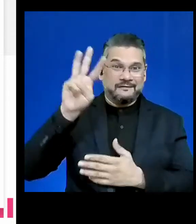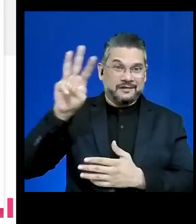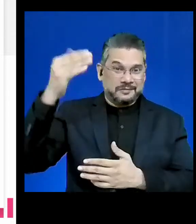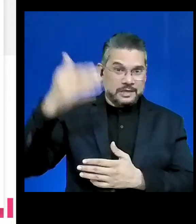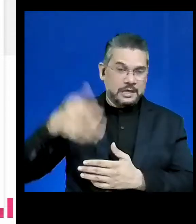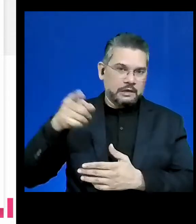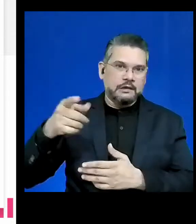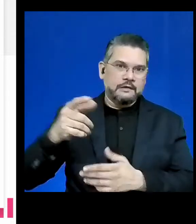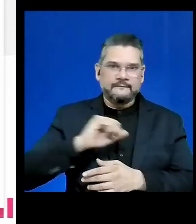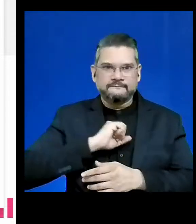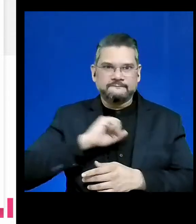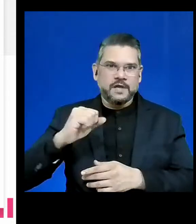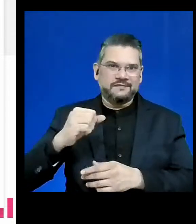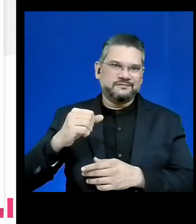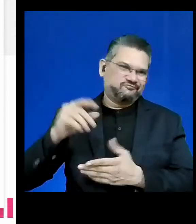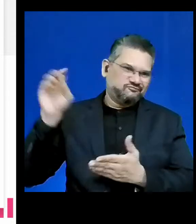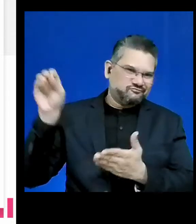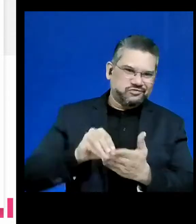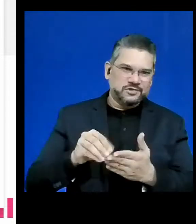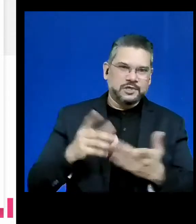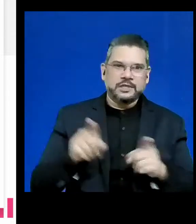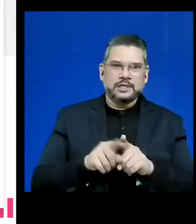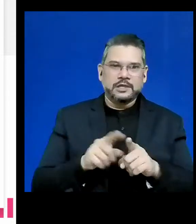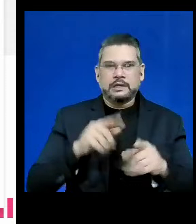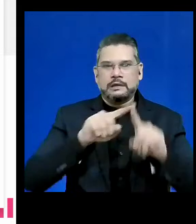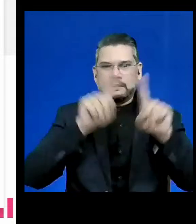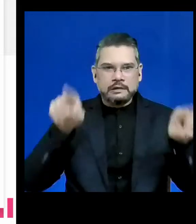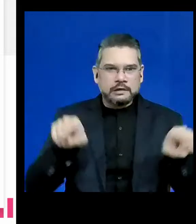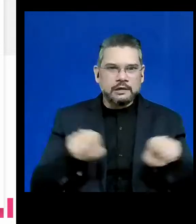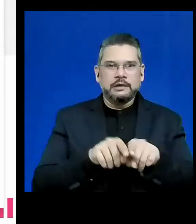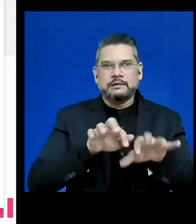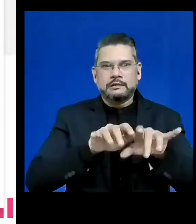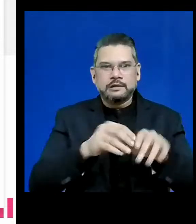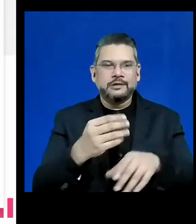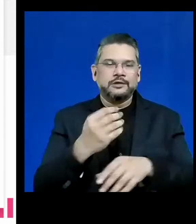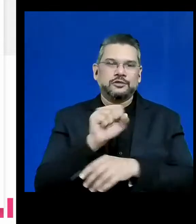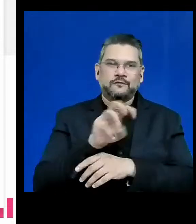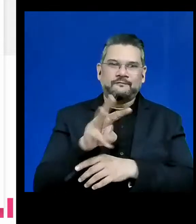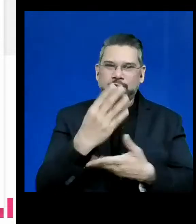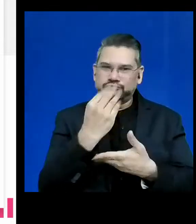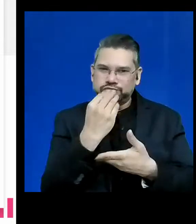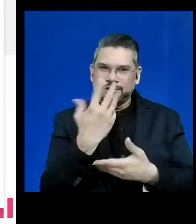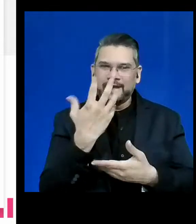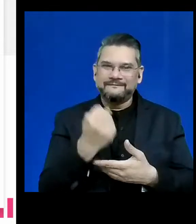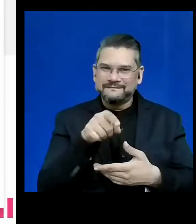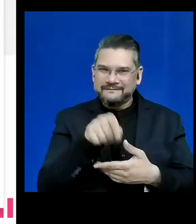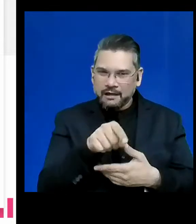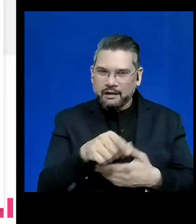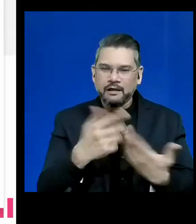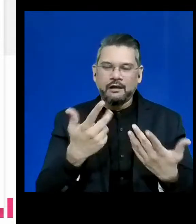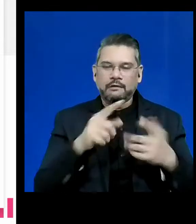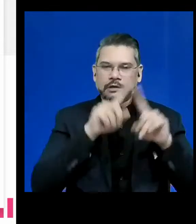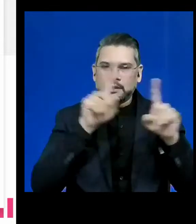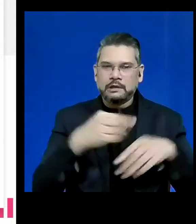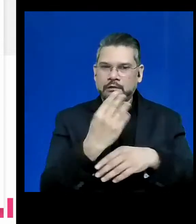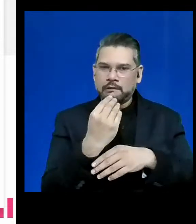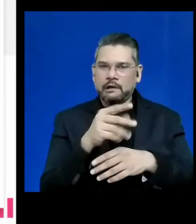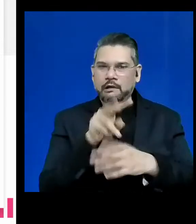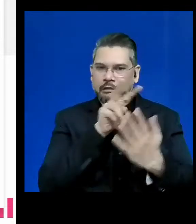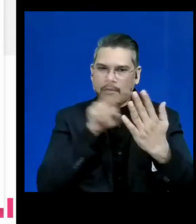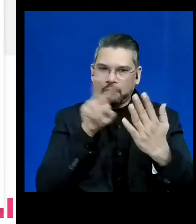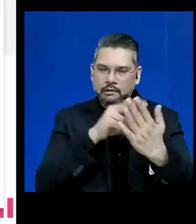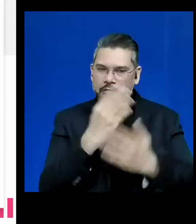enough for something like screen reading technology to actually be able to provide a full